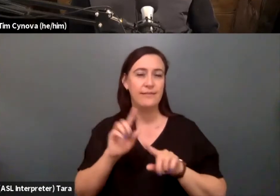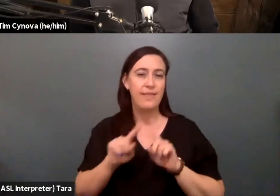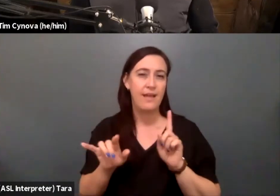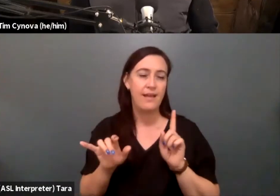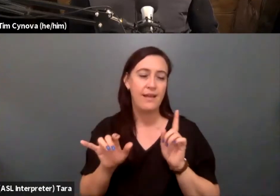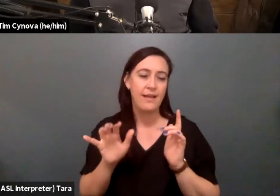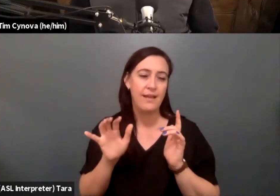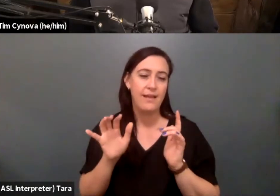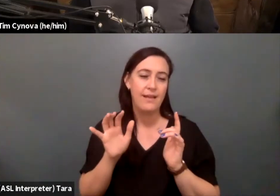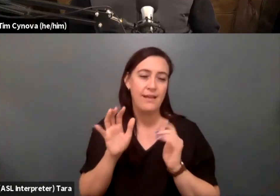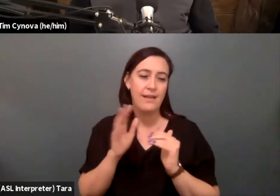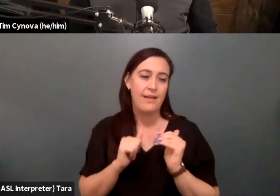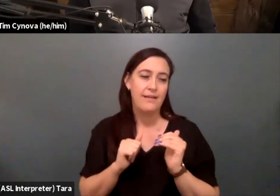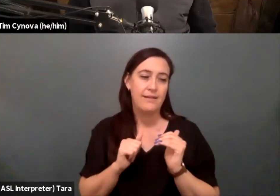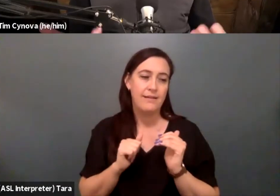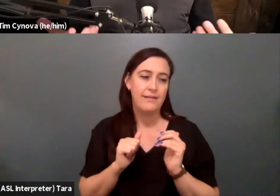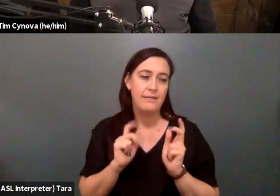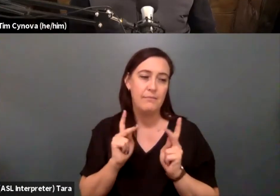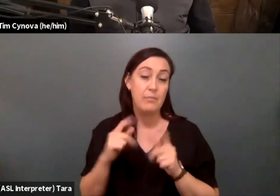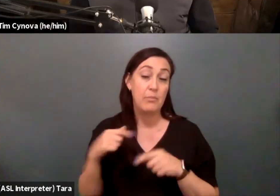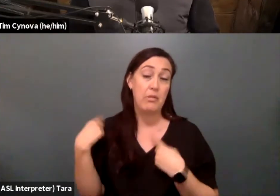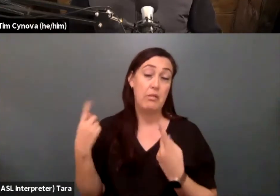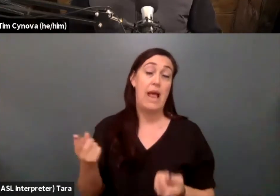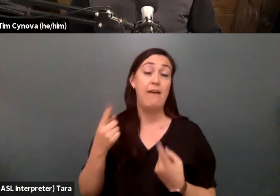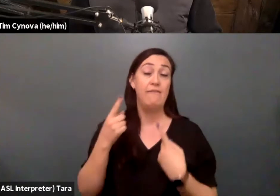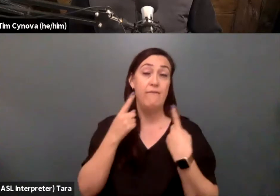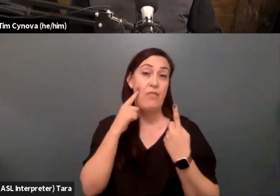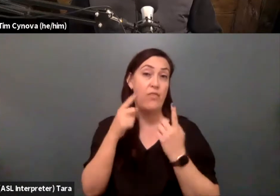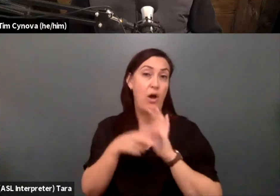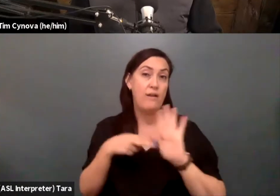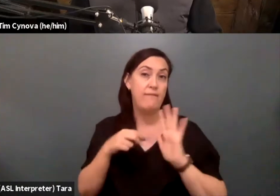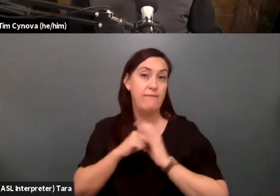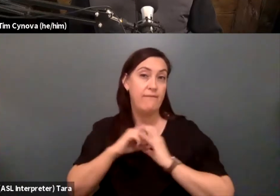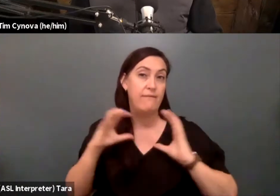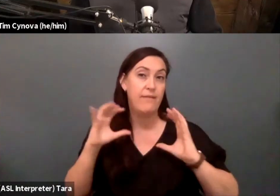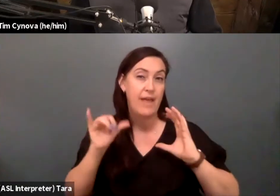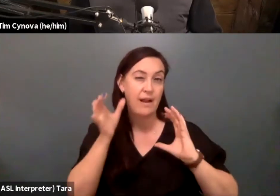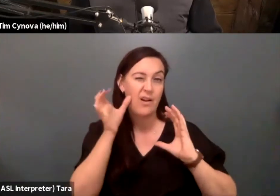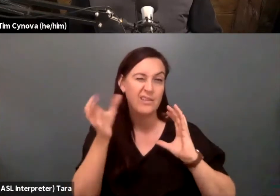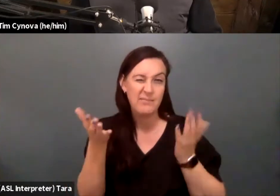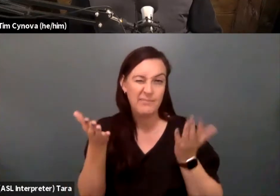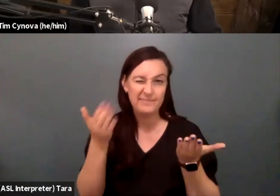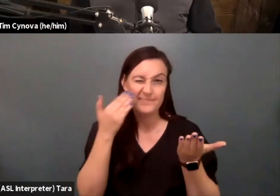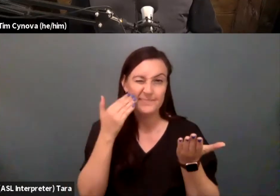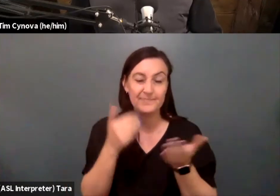maybe people traditionally think of it as showing up.